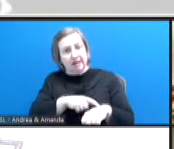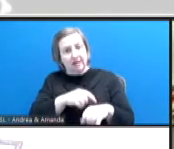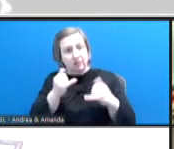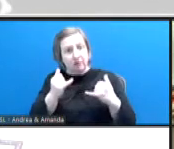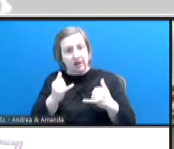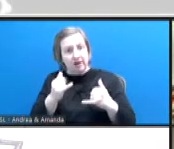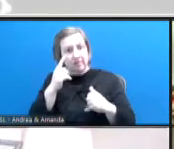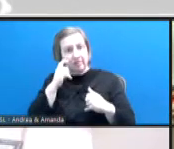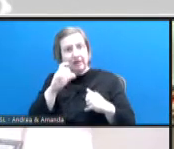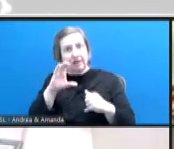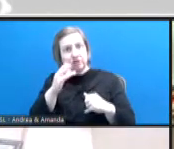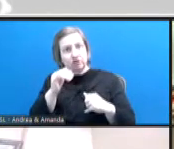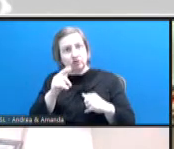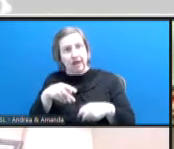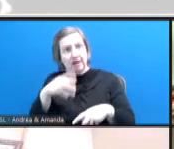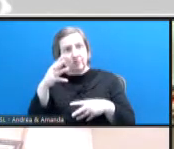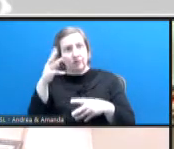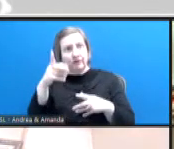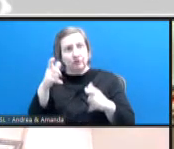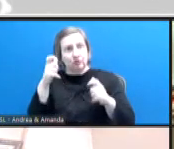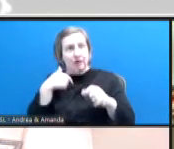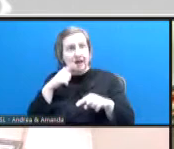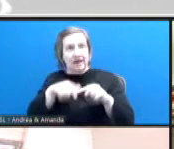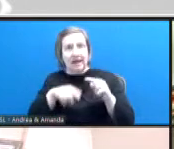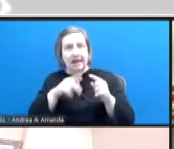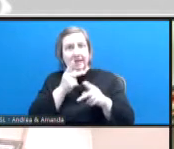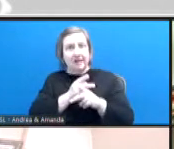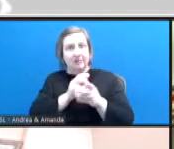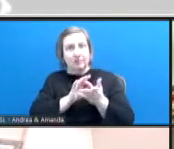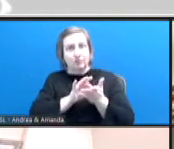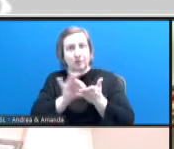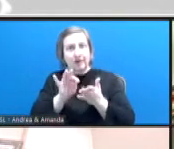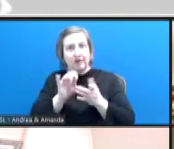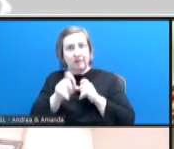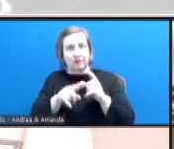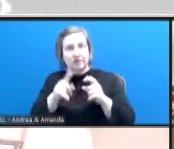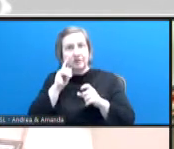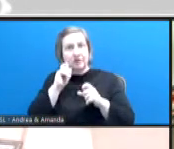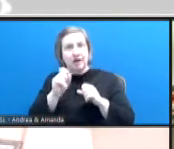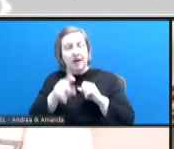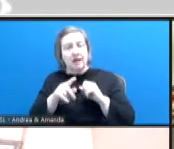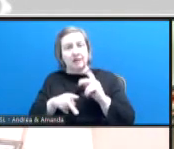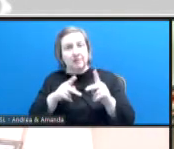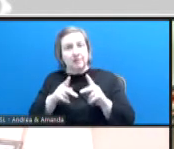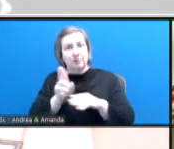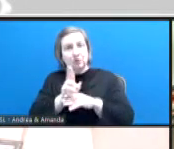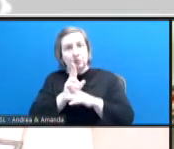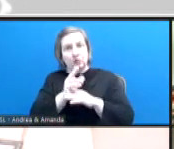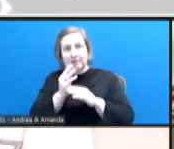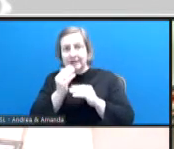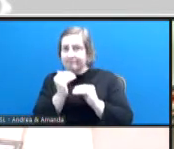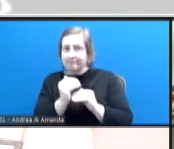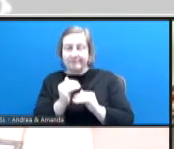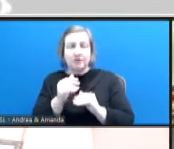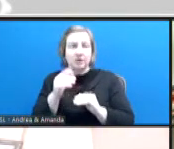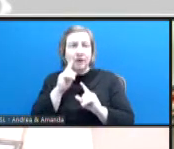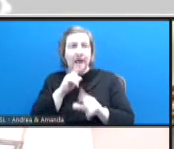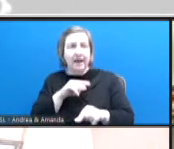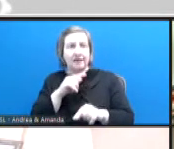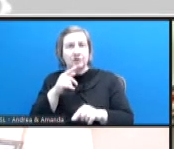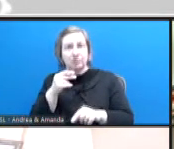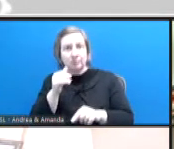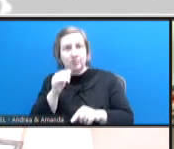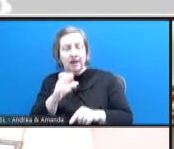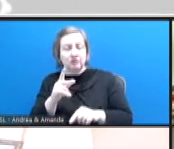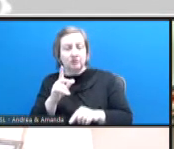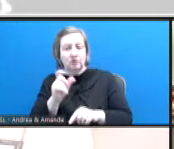because the chat is moving too quickly for me to keep track of the questions, as I've asked people to please use it sparingly. So can you answer Patrick's question then we'll hear from